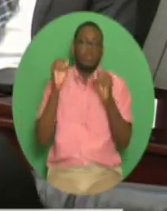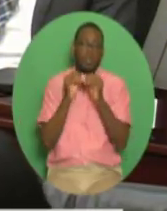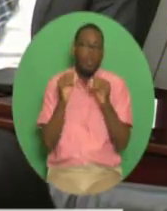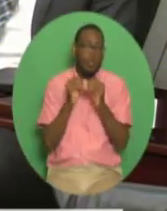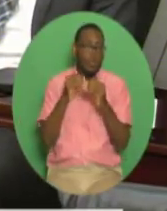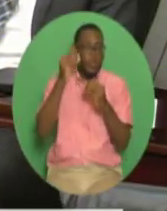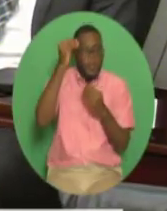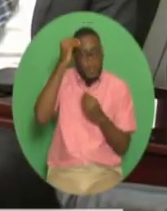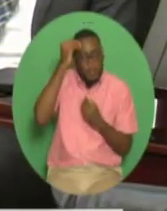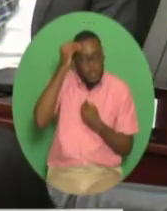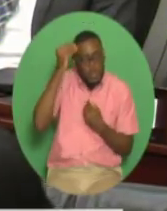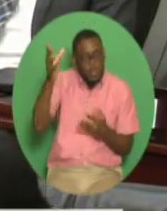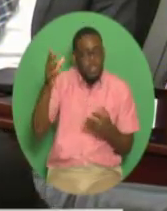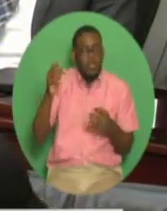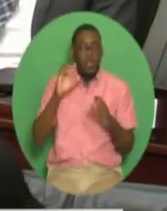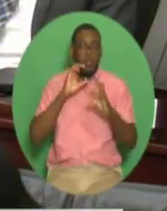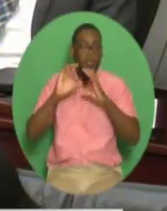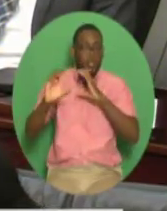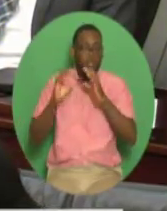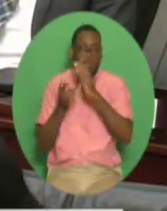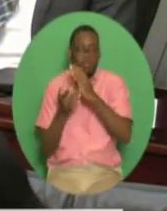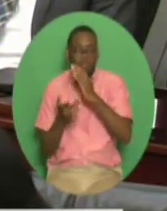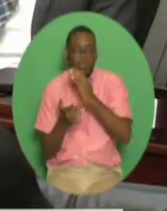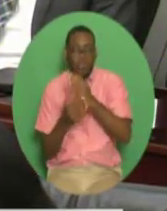our schools,